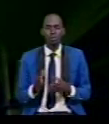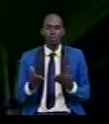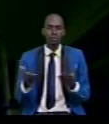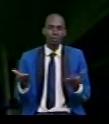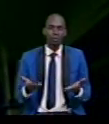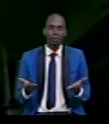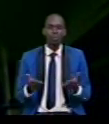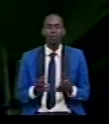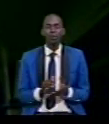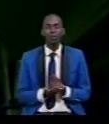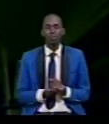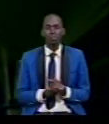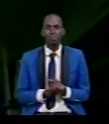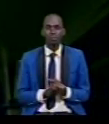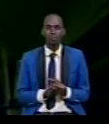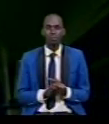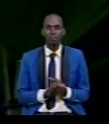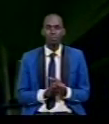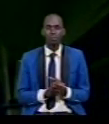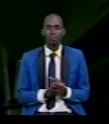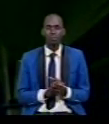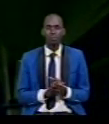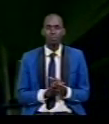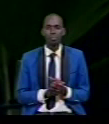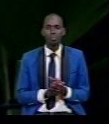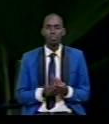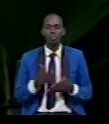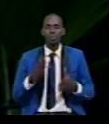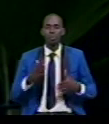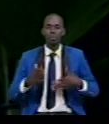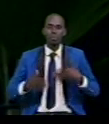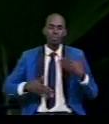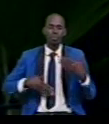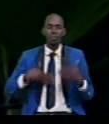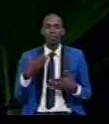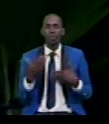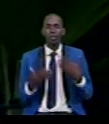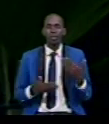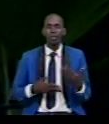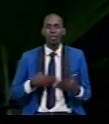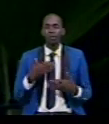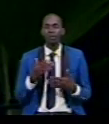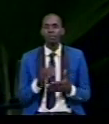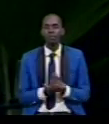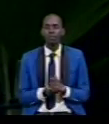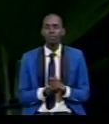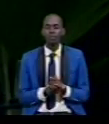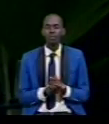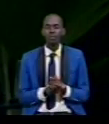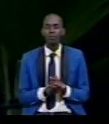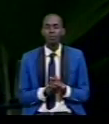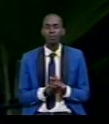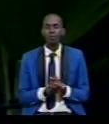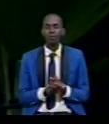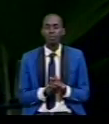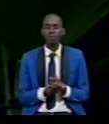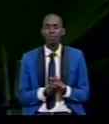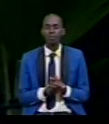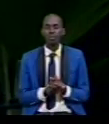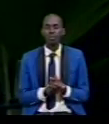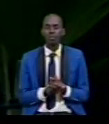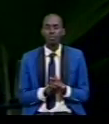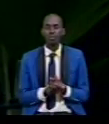other striking testimonies from online. Let's rejoice with them as they minister to us now before we come